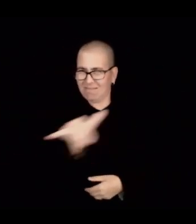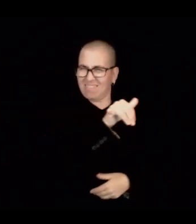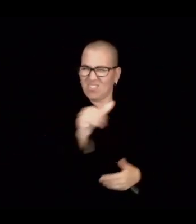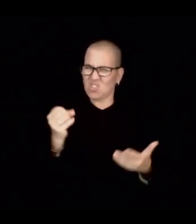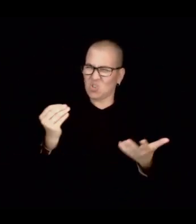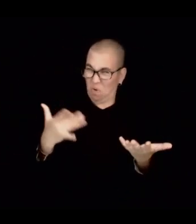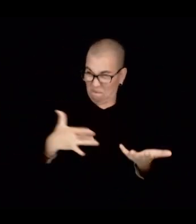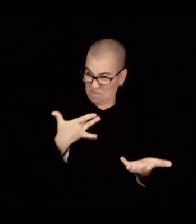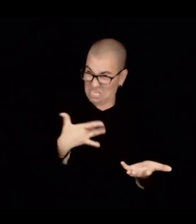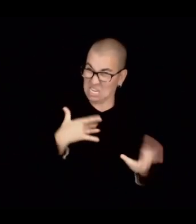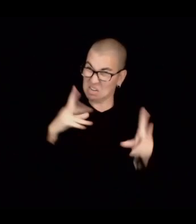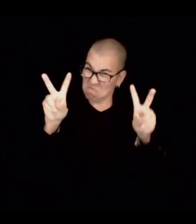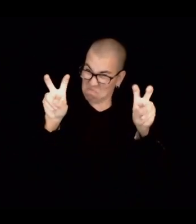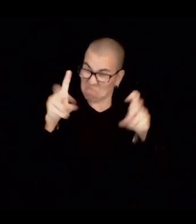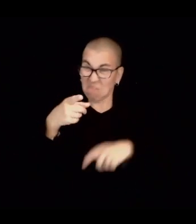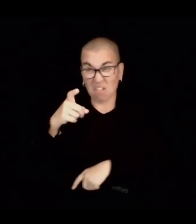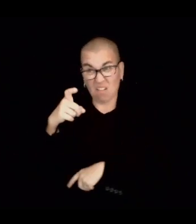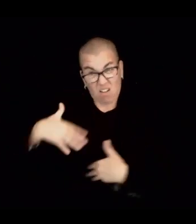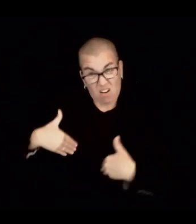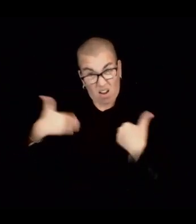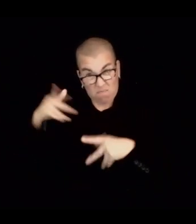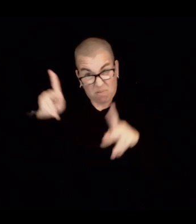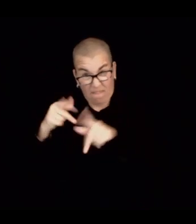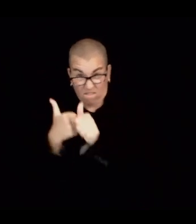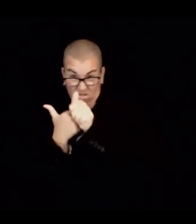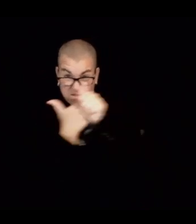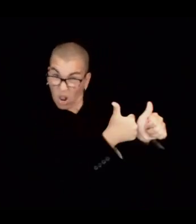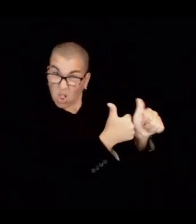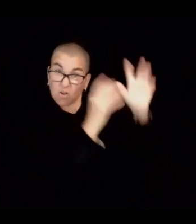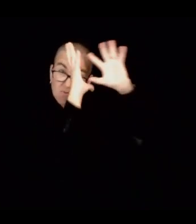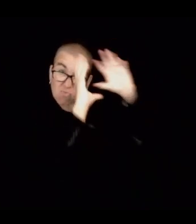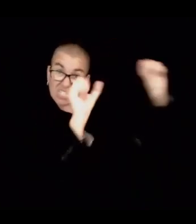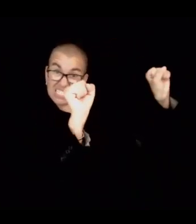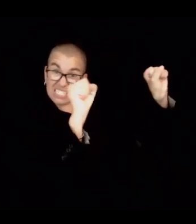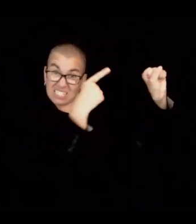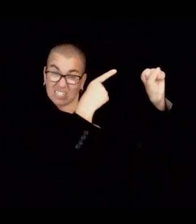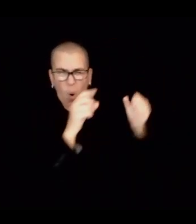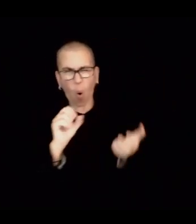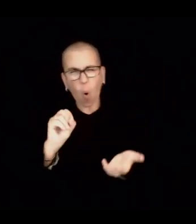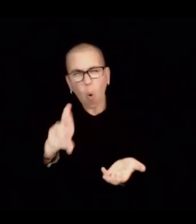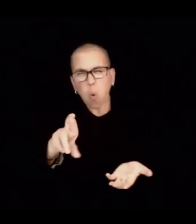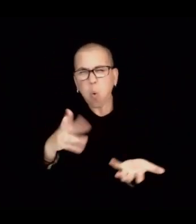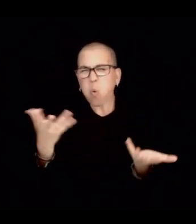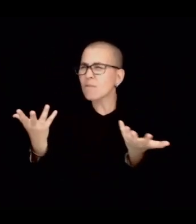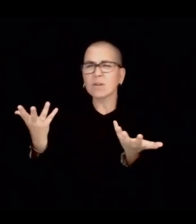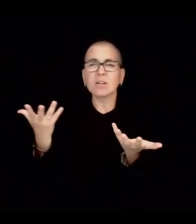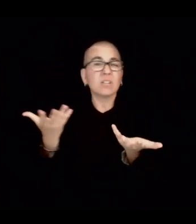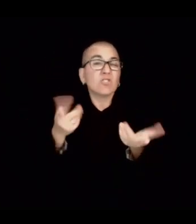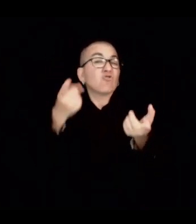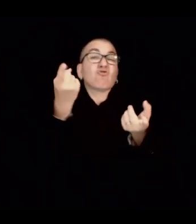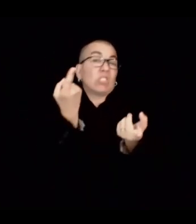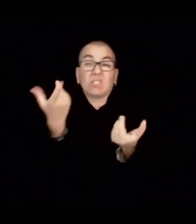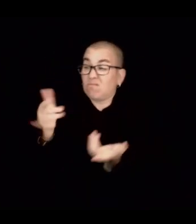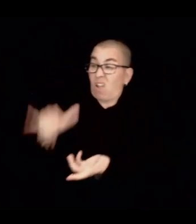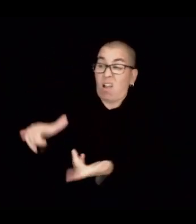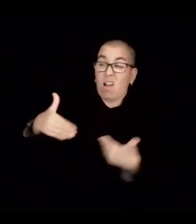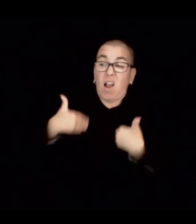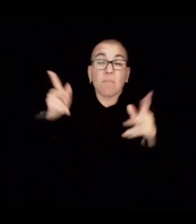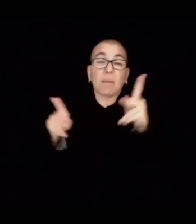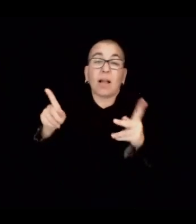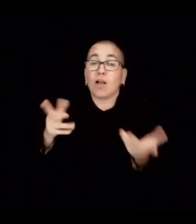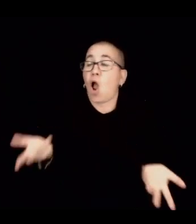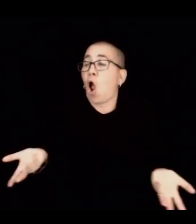Well, yeah, I can't speak to the individual motives of any given group of people. I think that it's fair